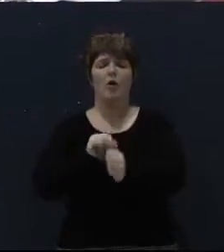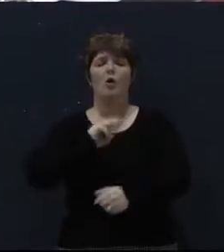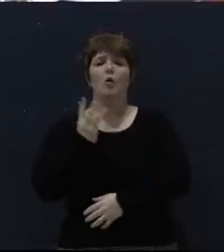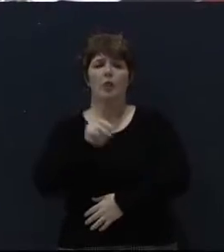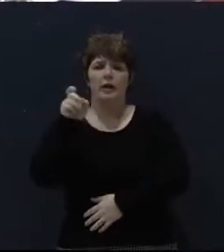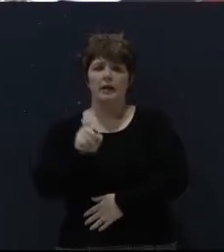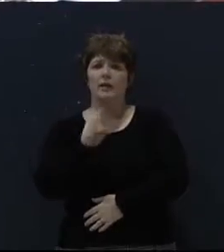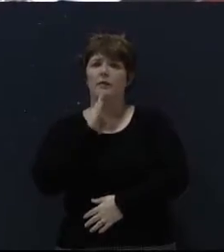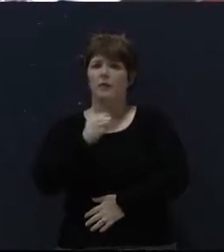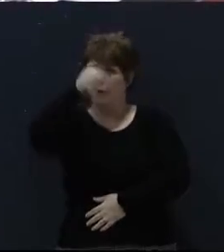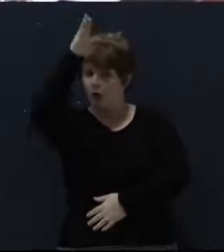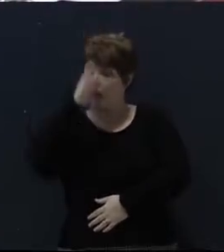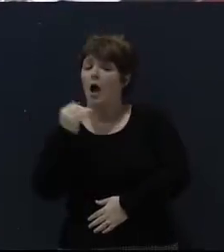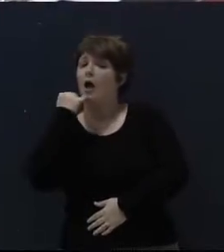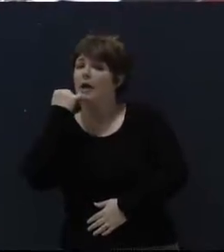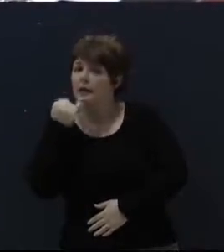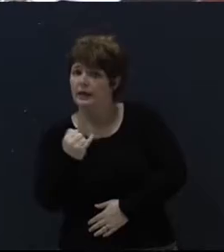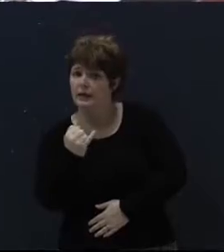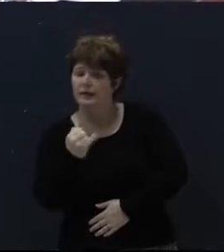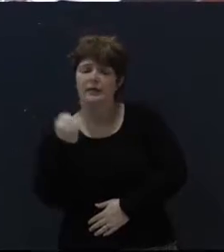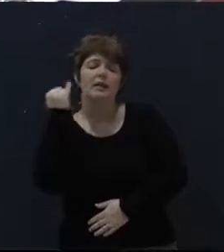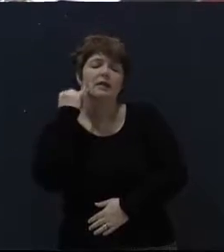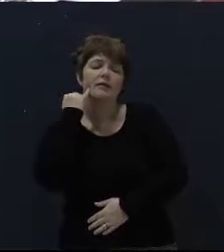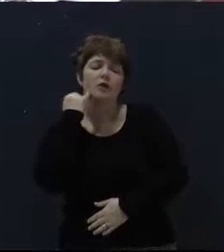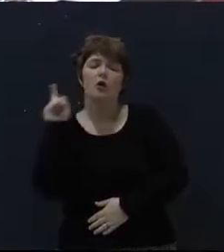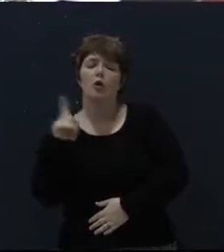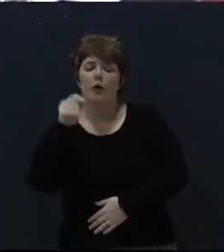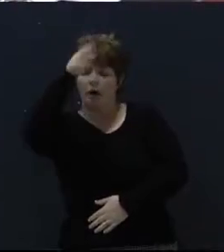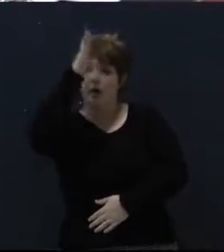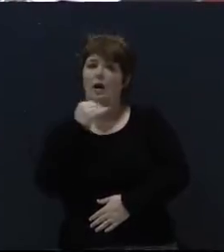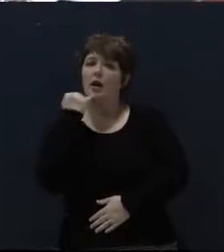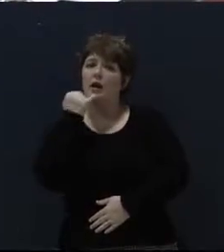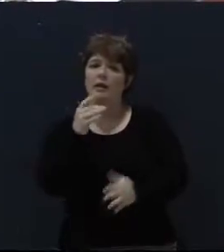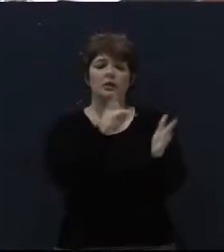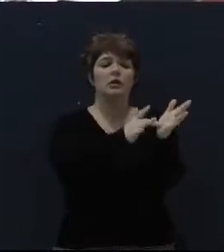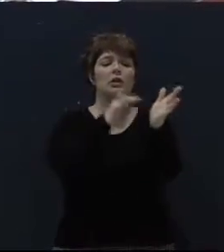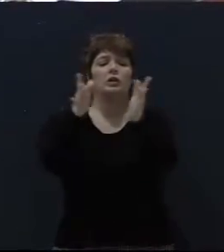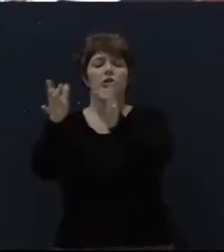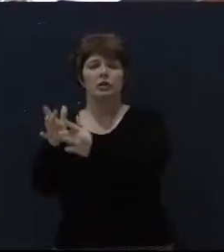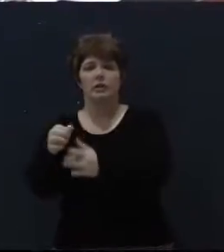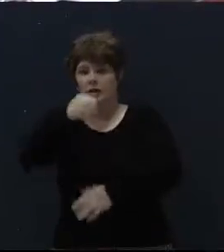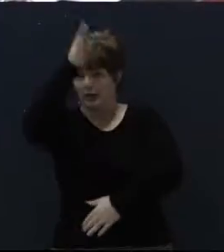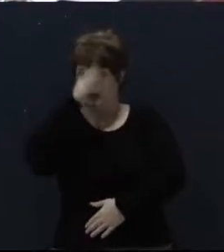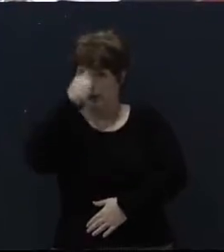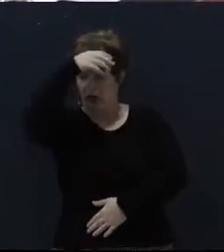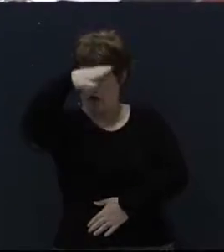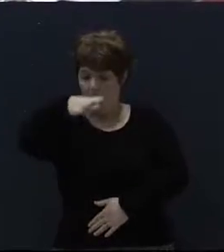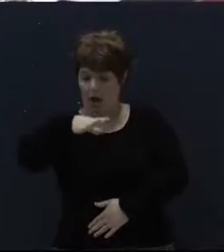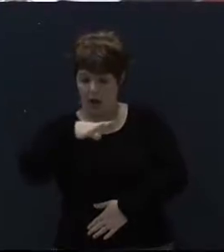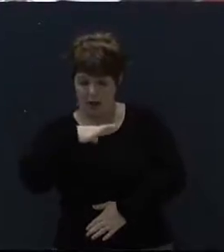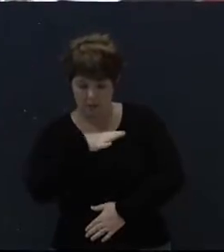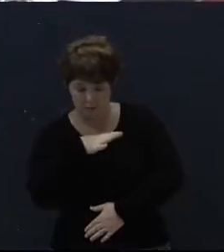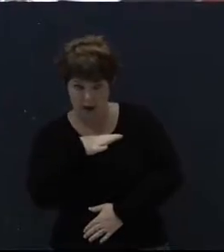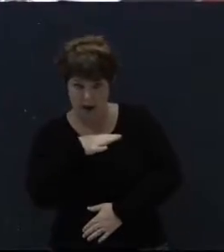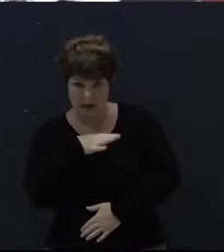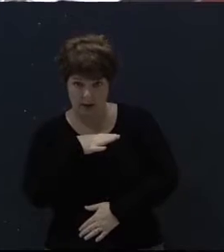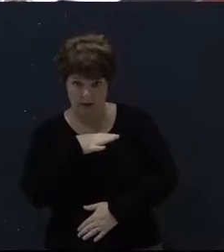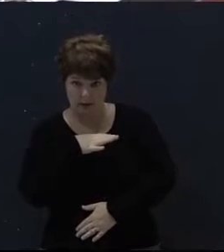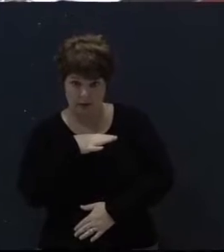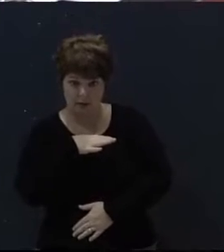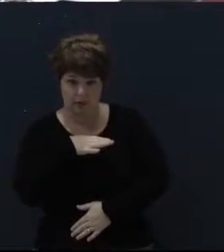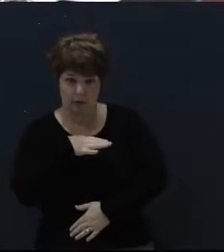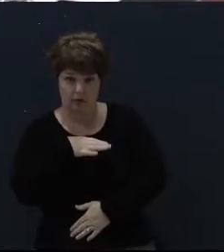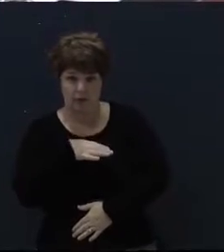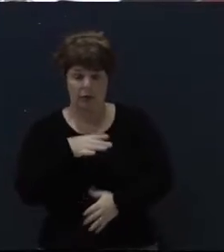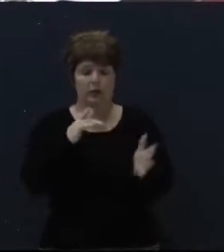get where God is, you're going to get where Jesus is because Jesus is the God-man. Jesus is the personification of God.